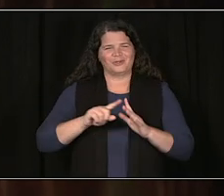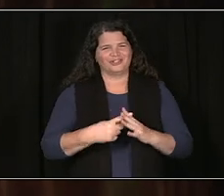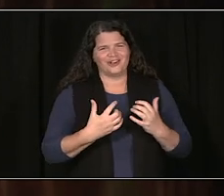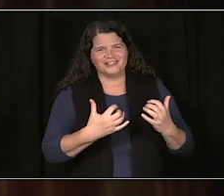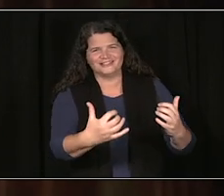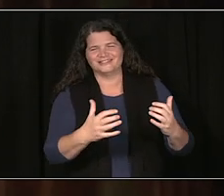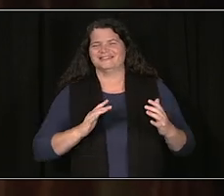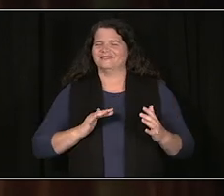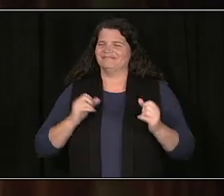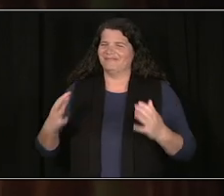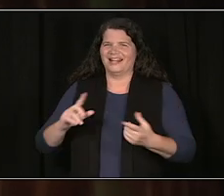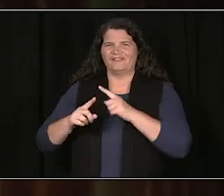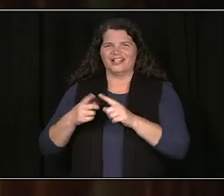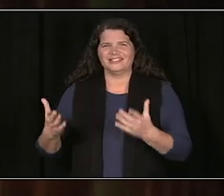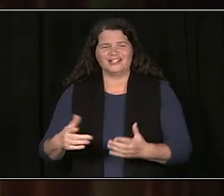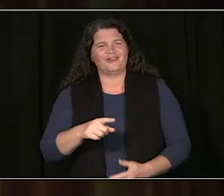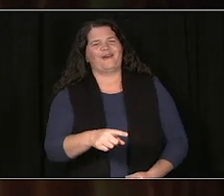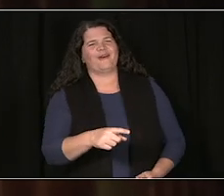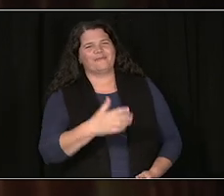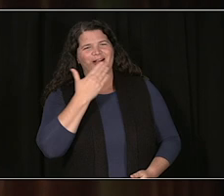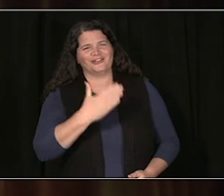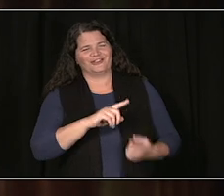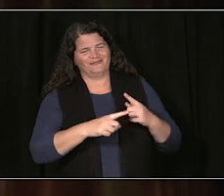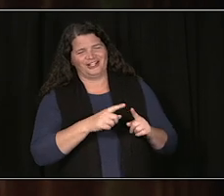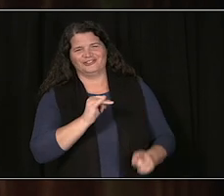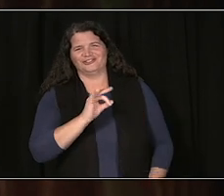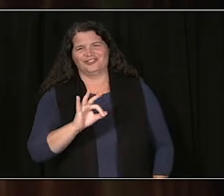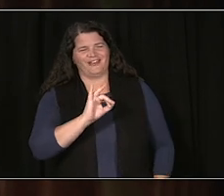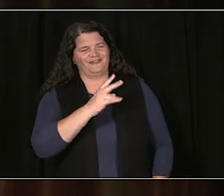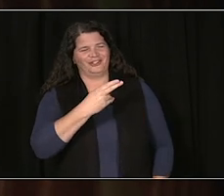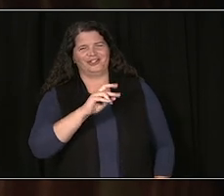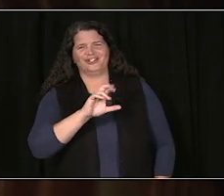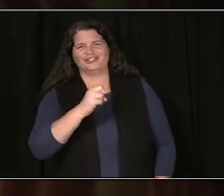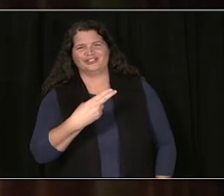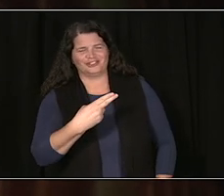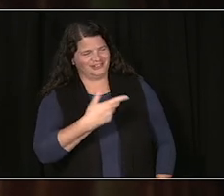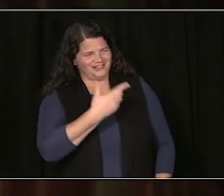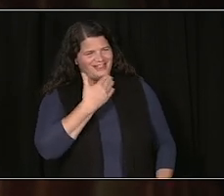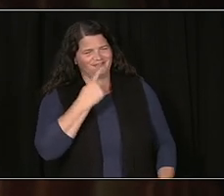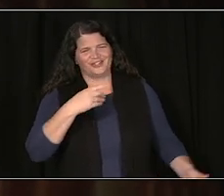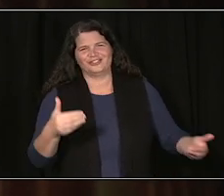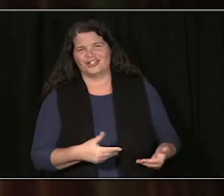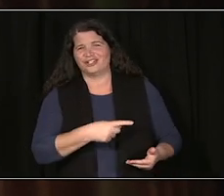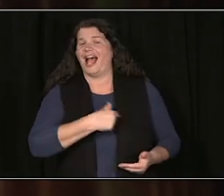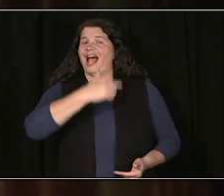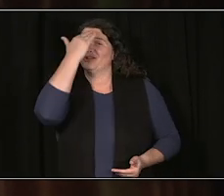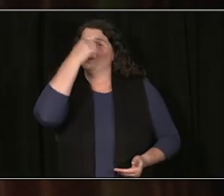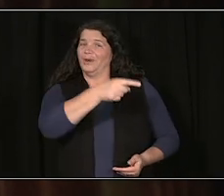there, especially my good friend Jeff Hirsch, who I knew in my life as an entertainment